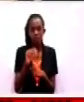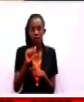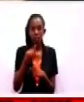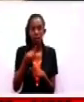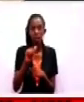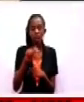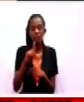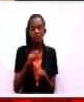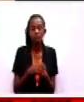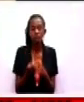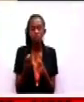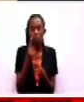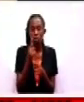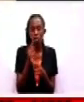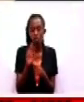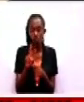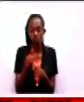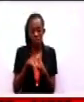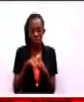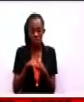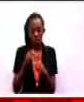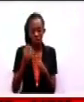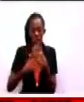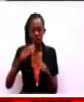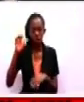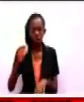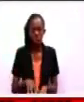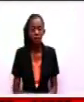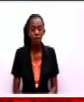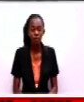nyota TV Kati Ya